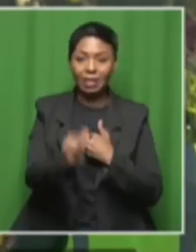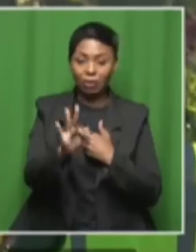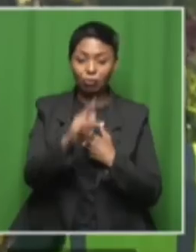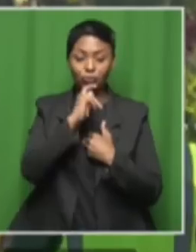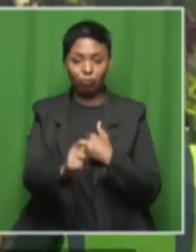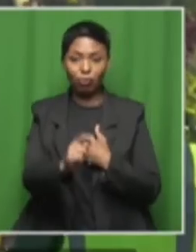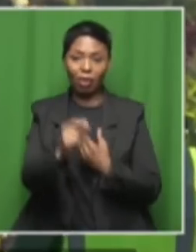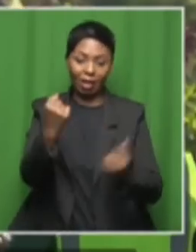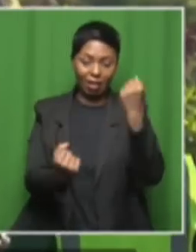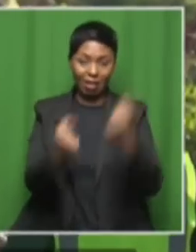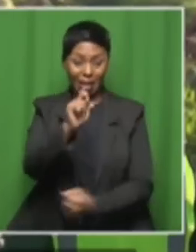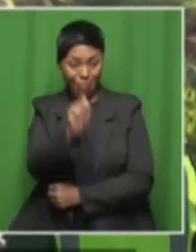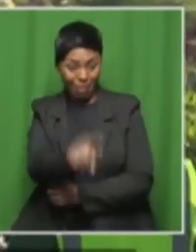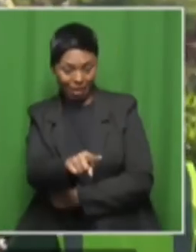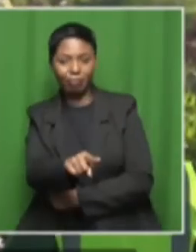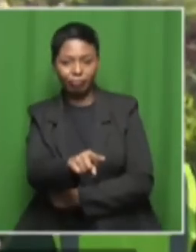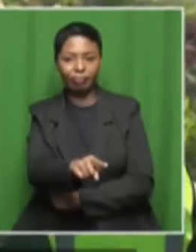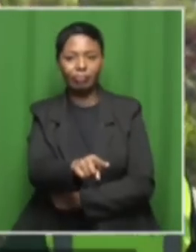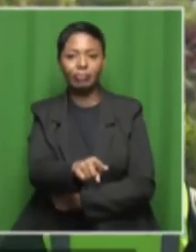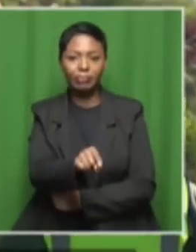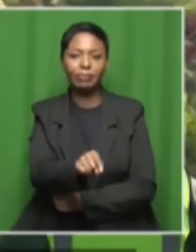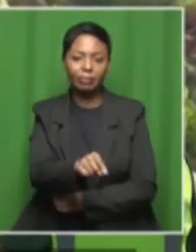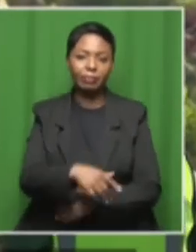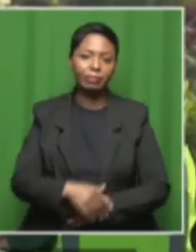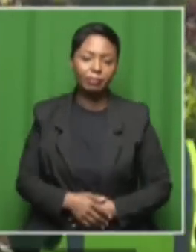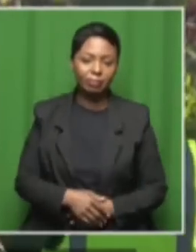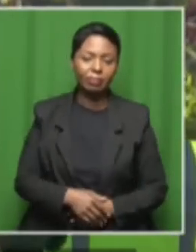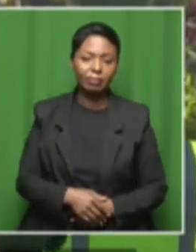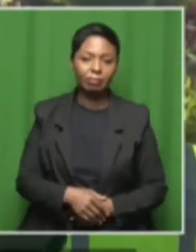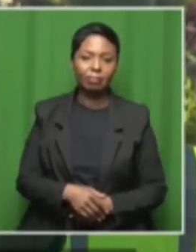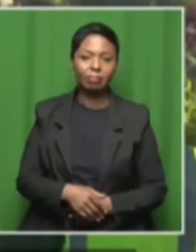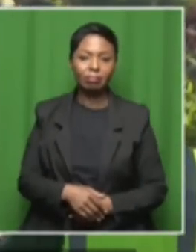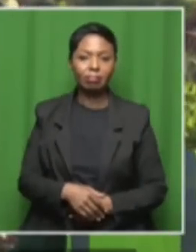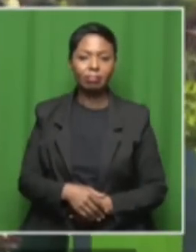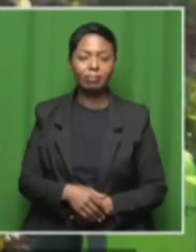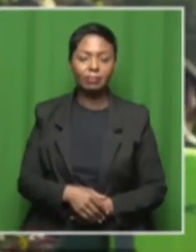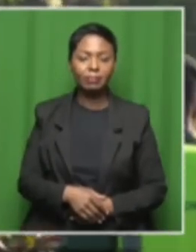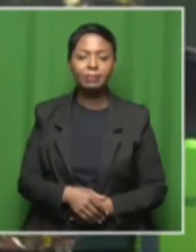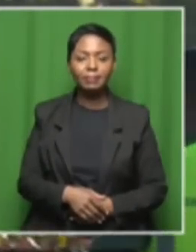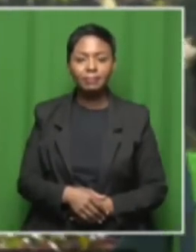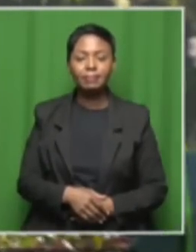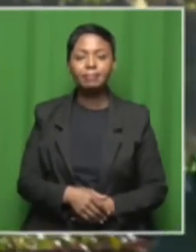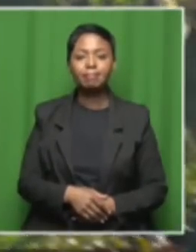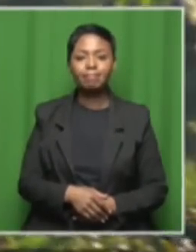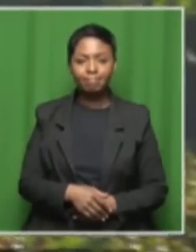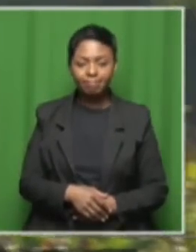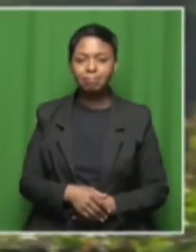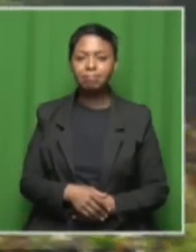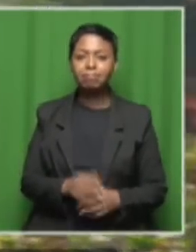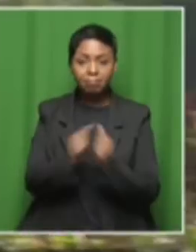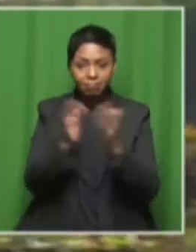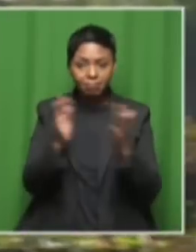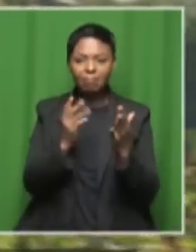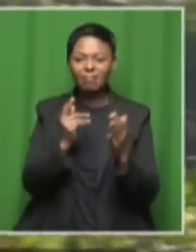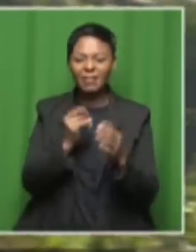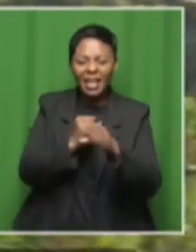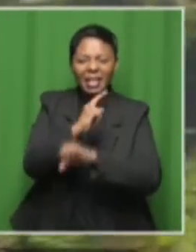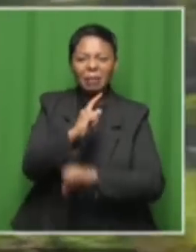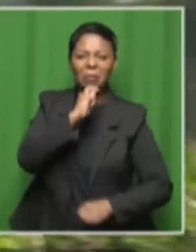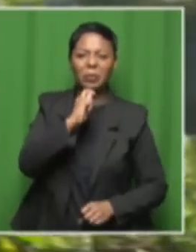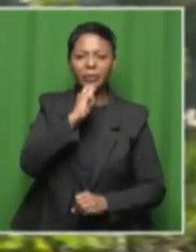vehicle that the police officers had been travelling in. Well, the operation started, very early this